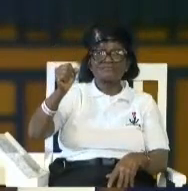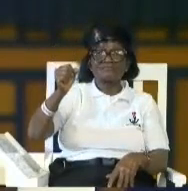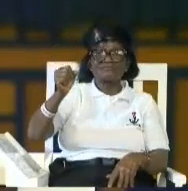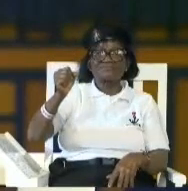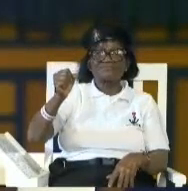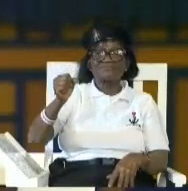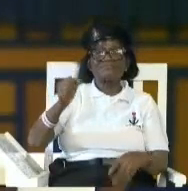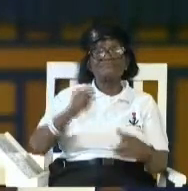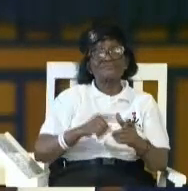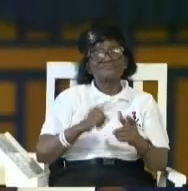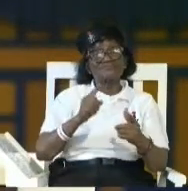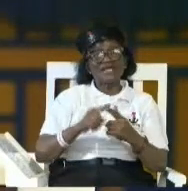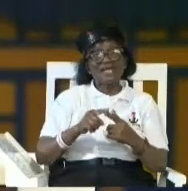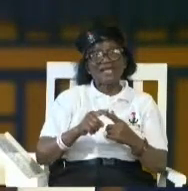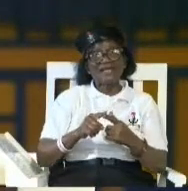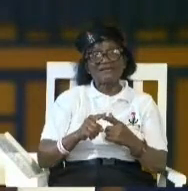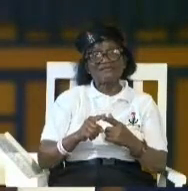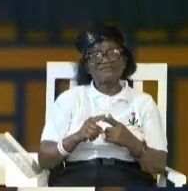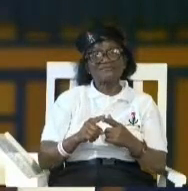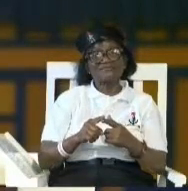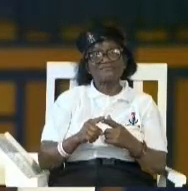And then,